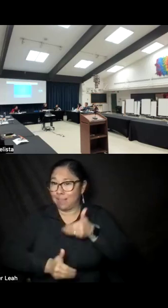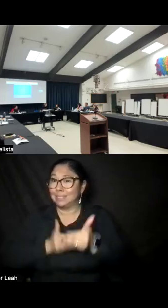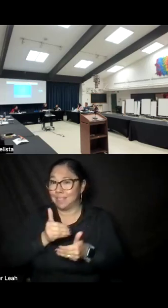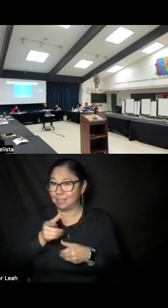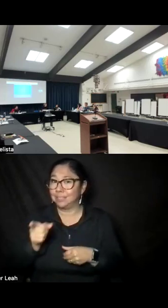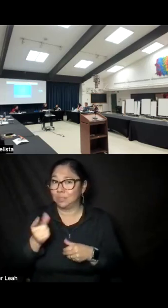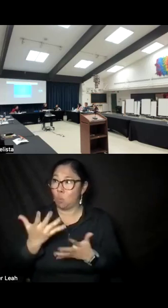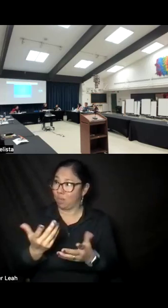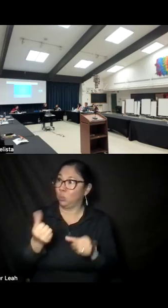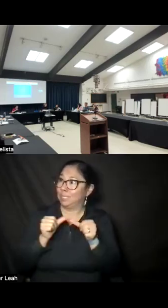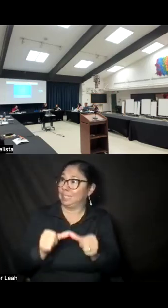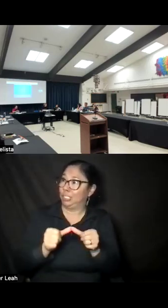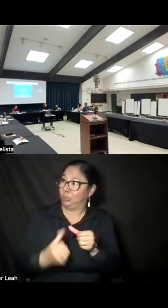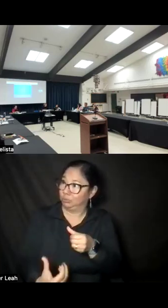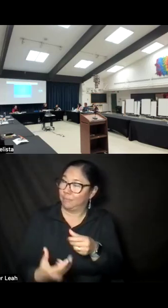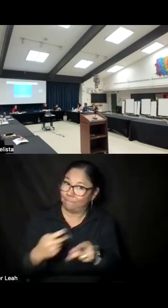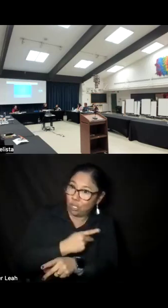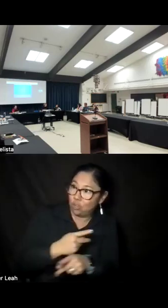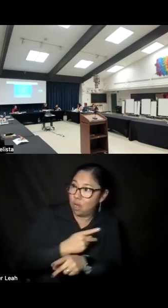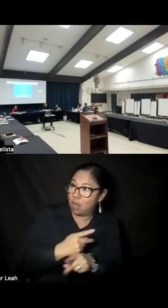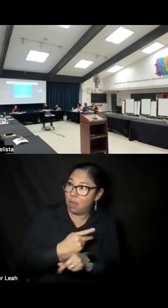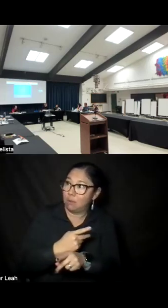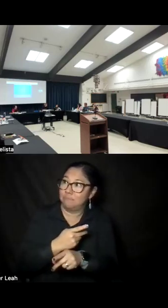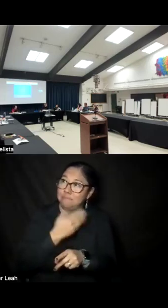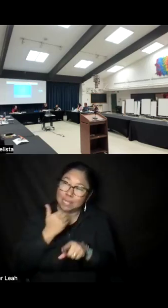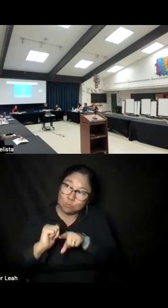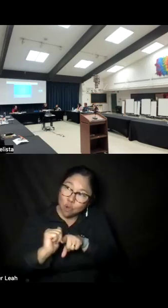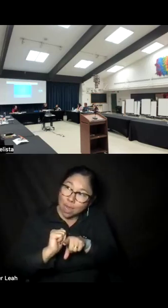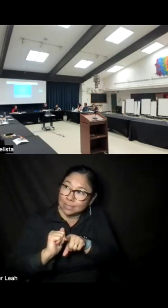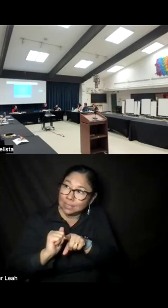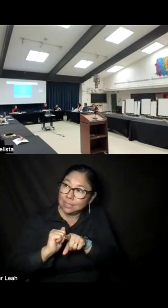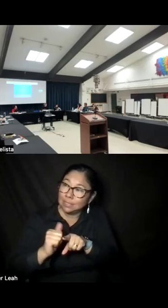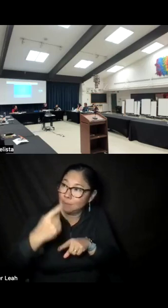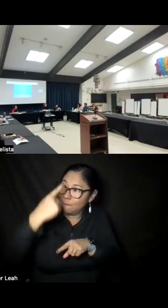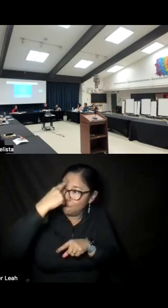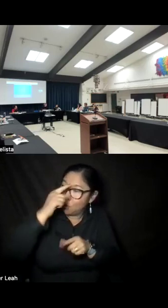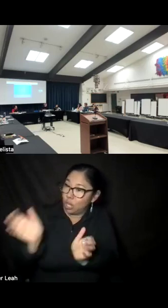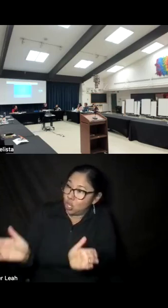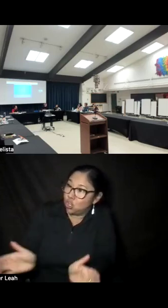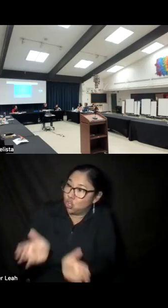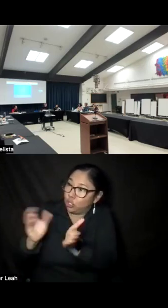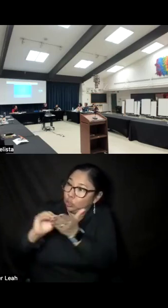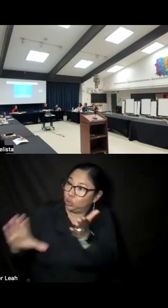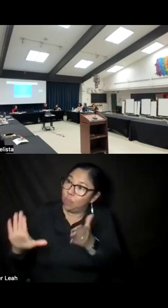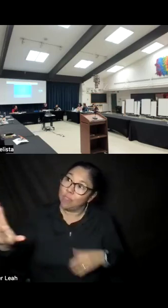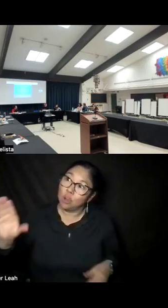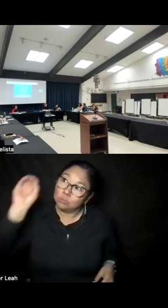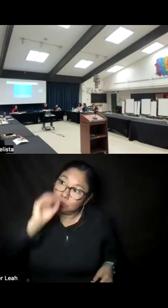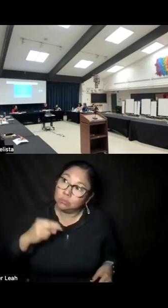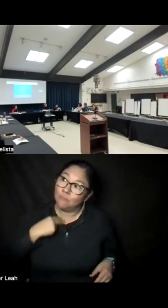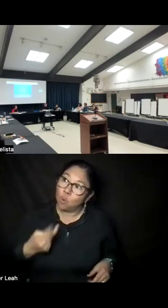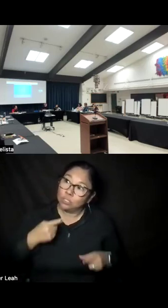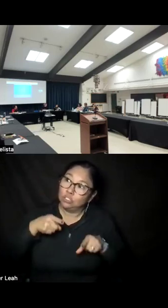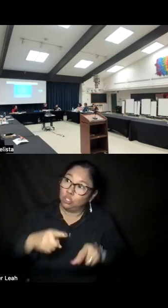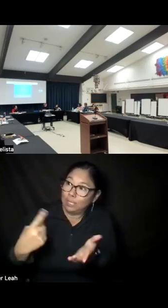want to continue to figure out best practices for encouraging student voice in our